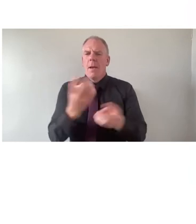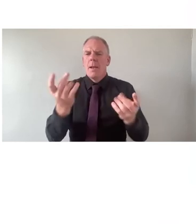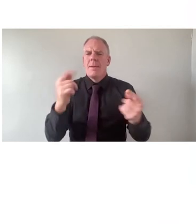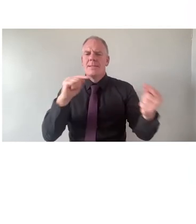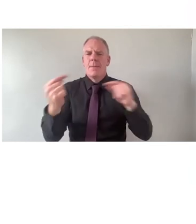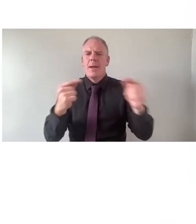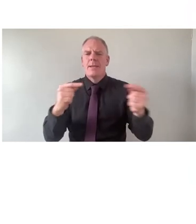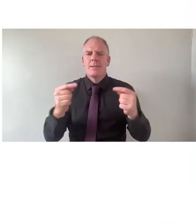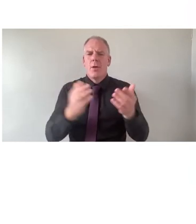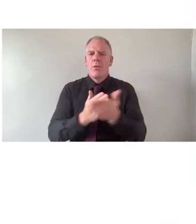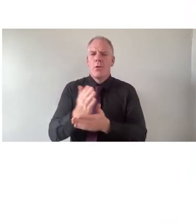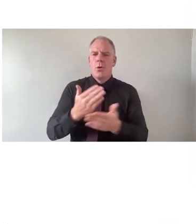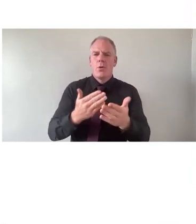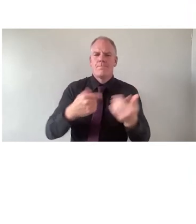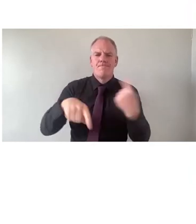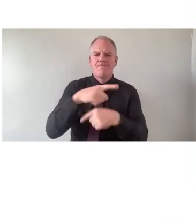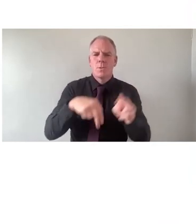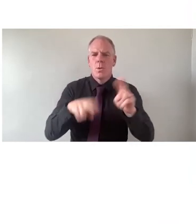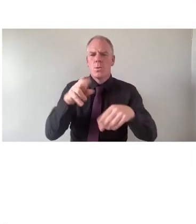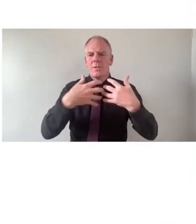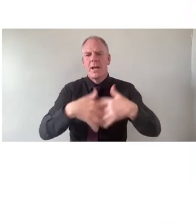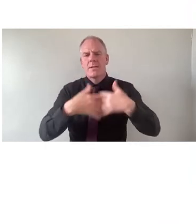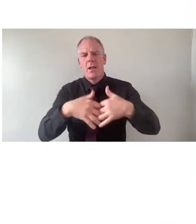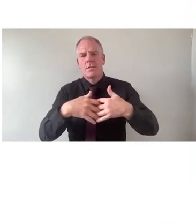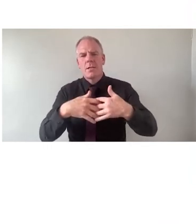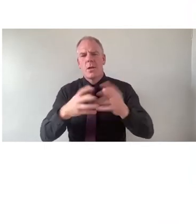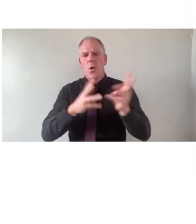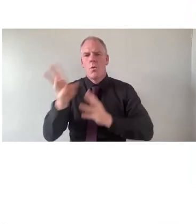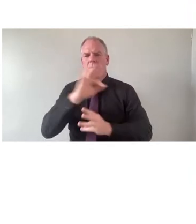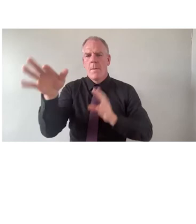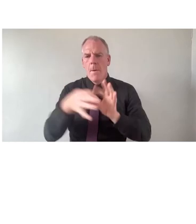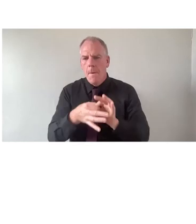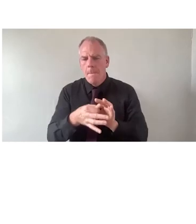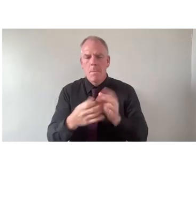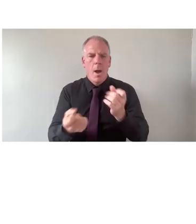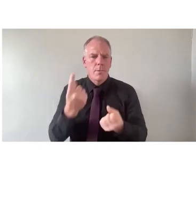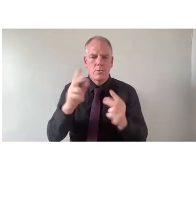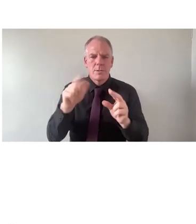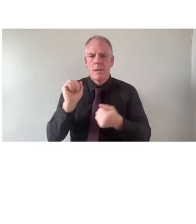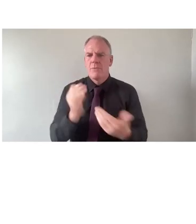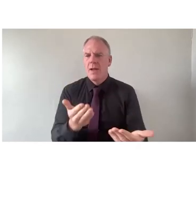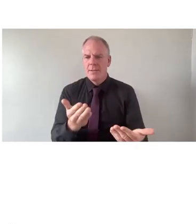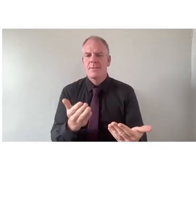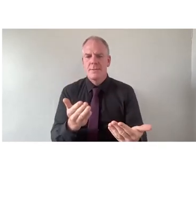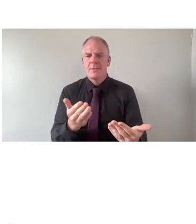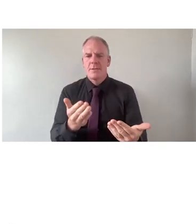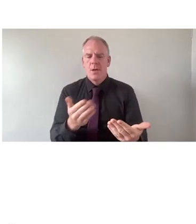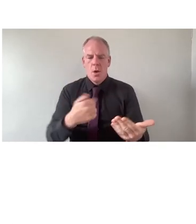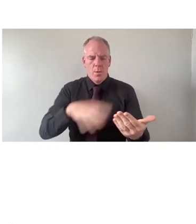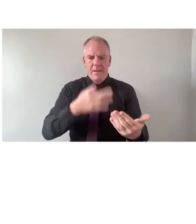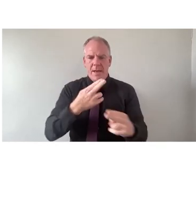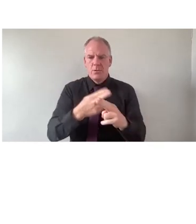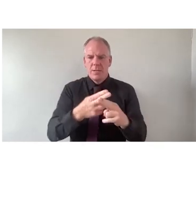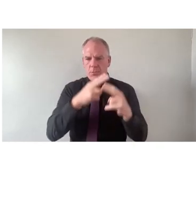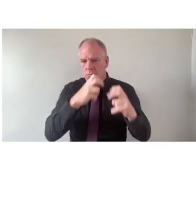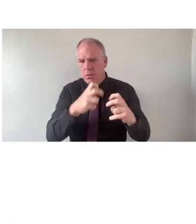the discussions as well about what the new technologies, remote working, the opportunities they make. You know, we have found in our work